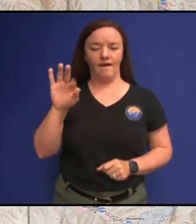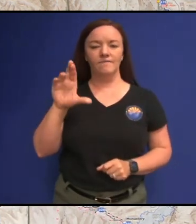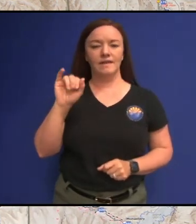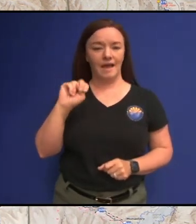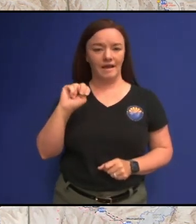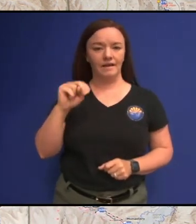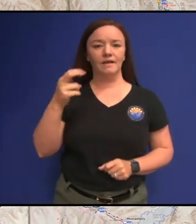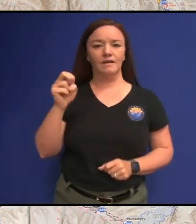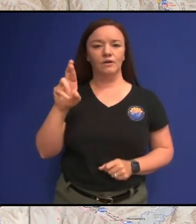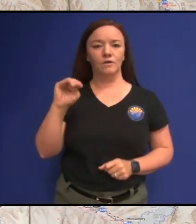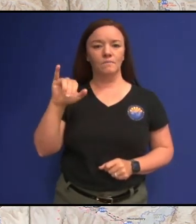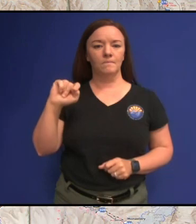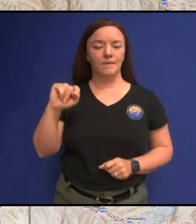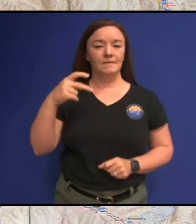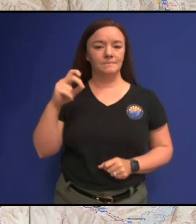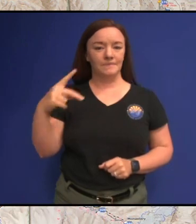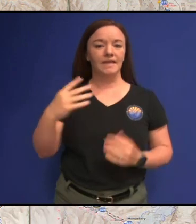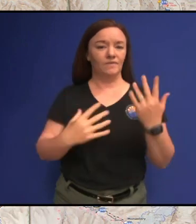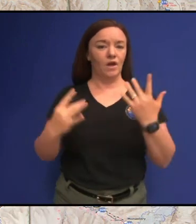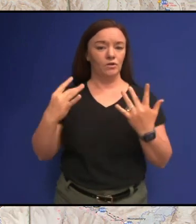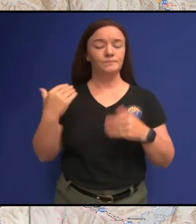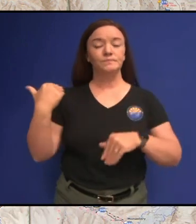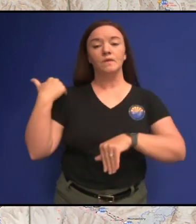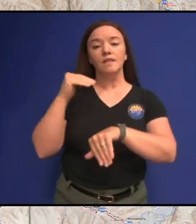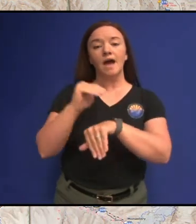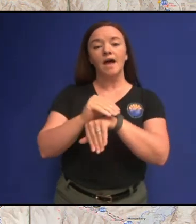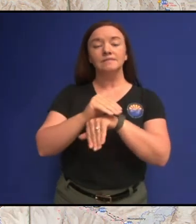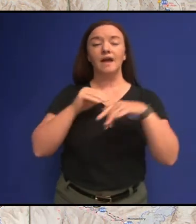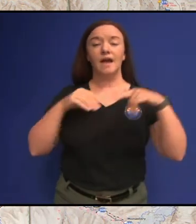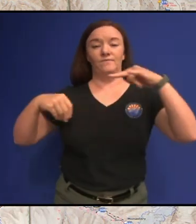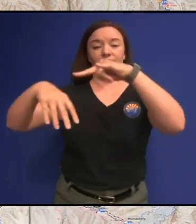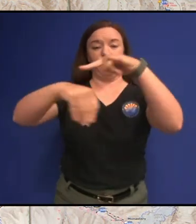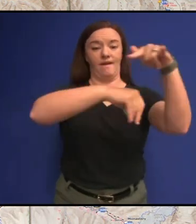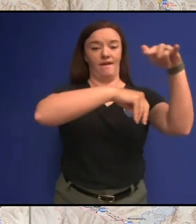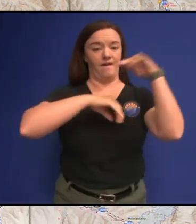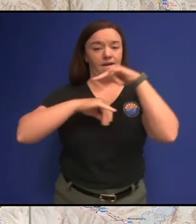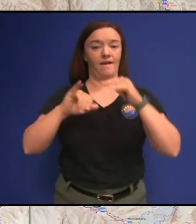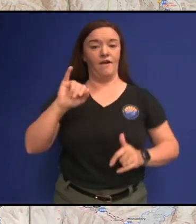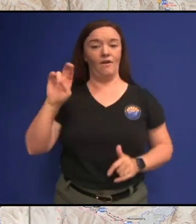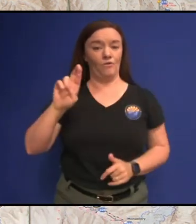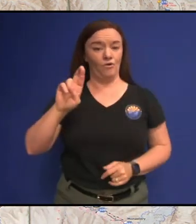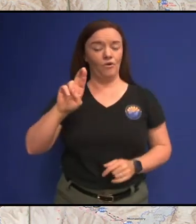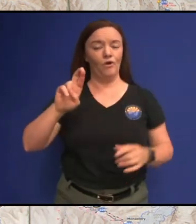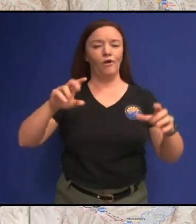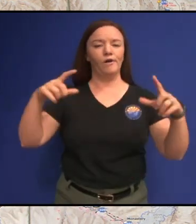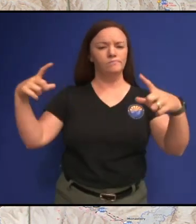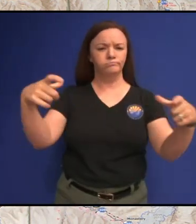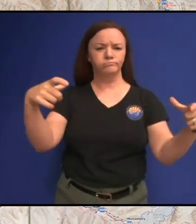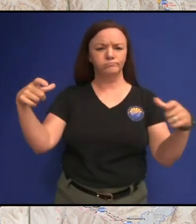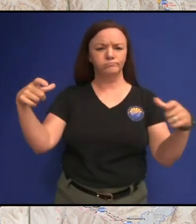fire. Last night's infrared flight recorded the fire's acreage at